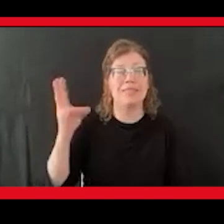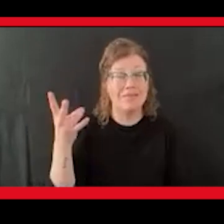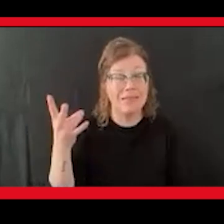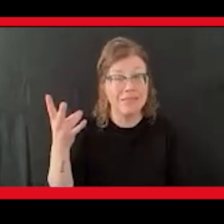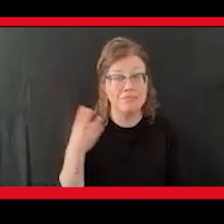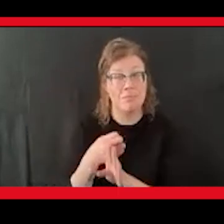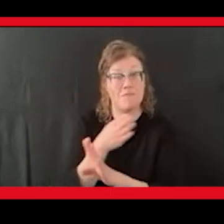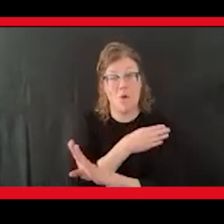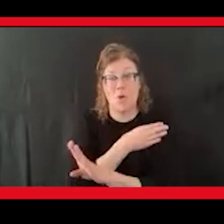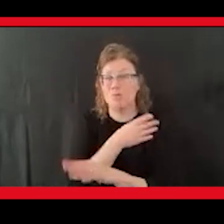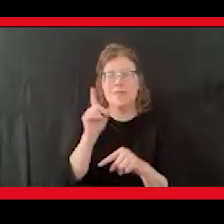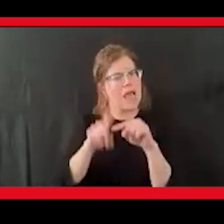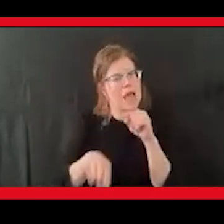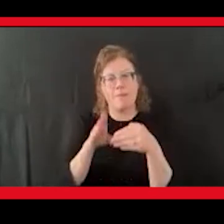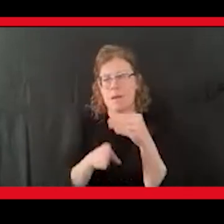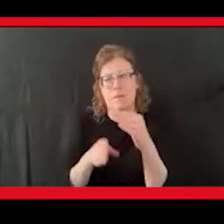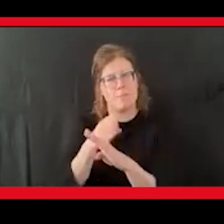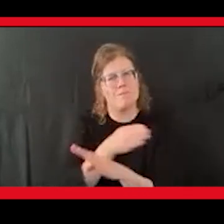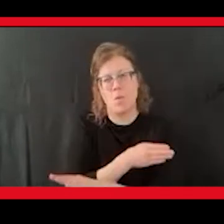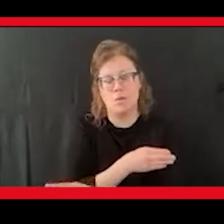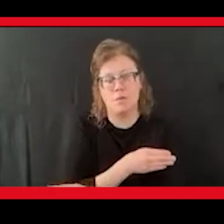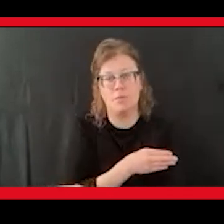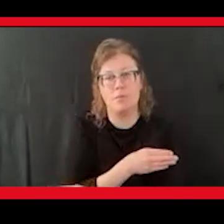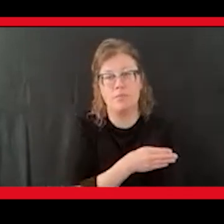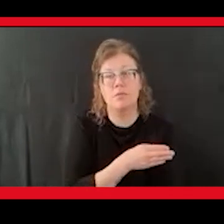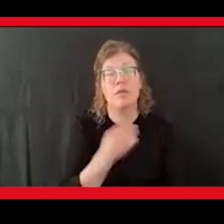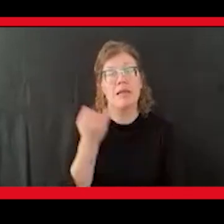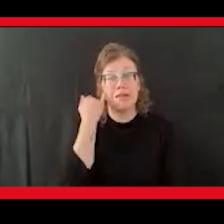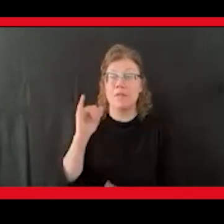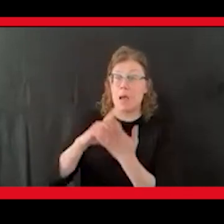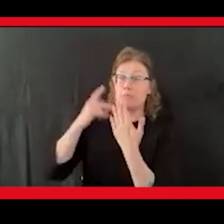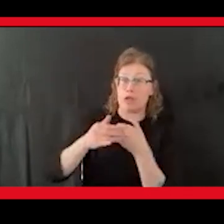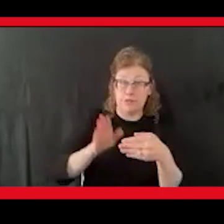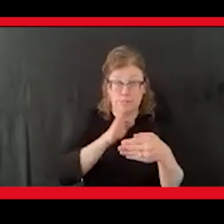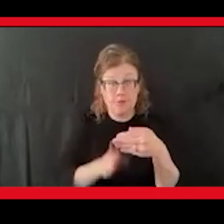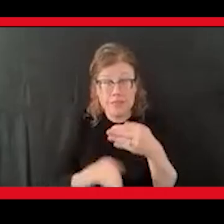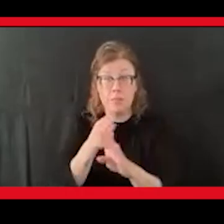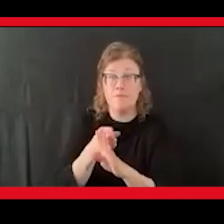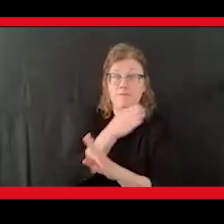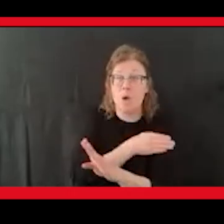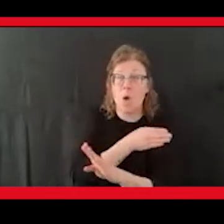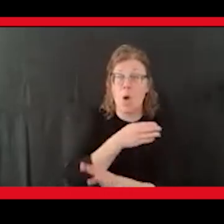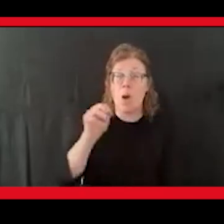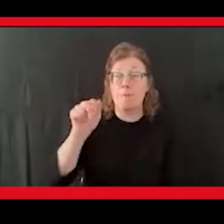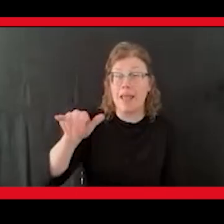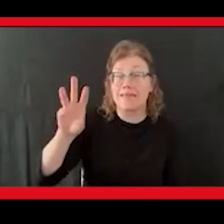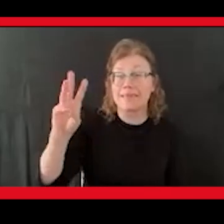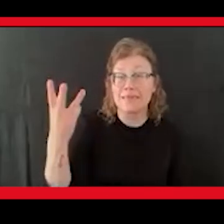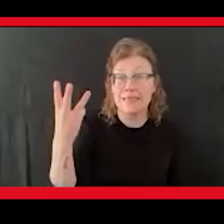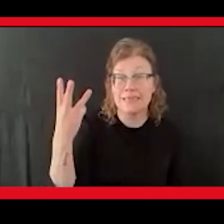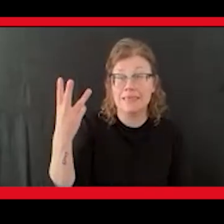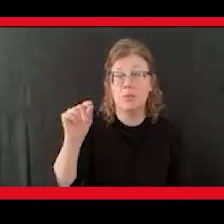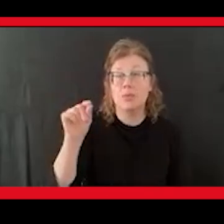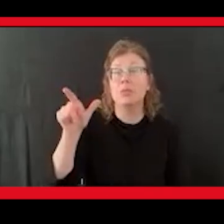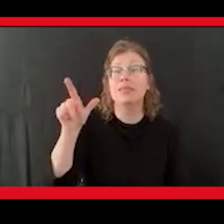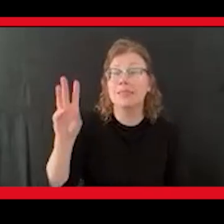your project ends before the program deadline of May 6, 2026, then your application must